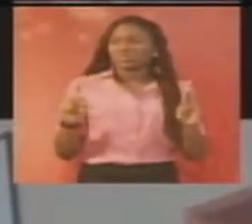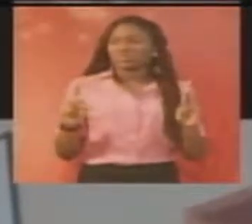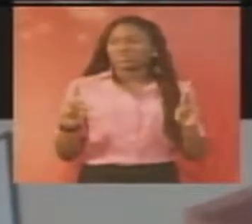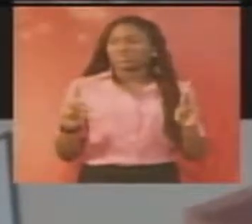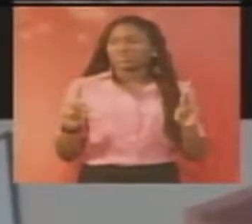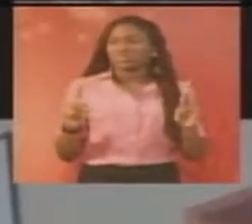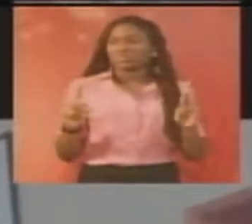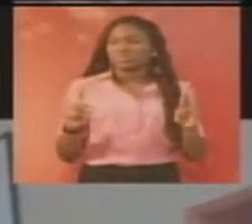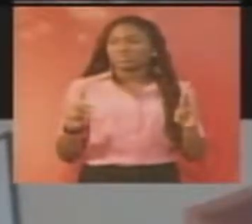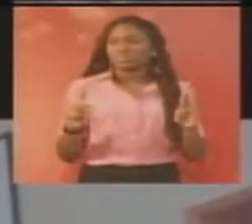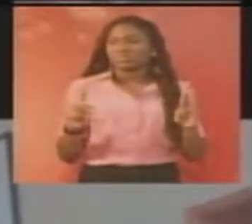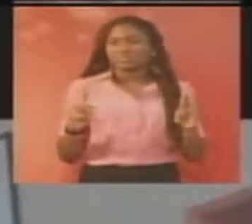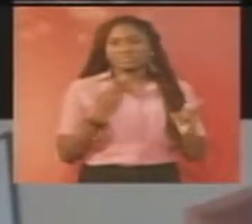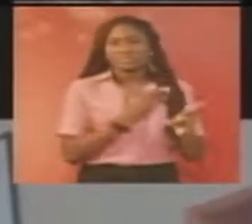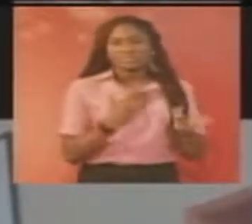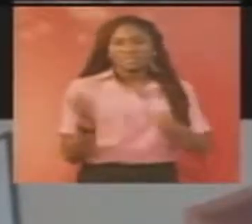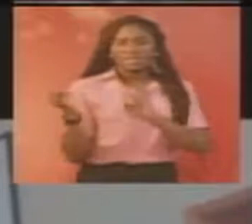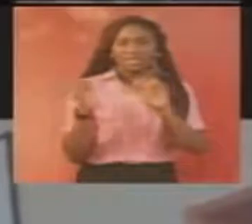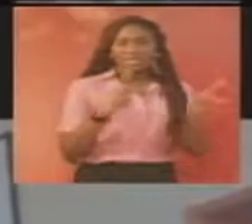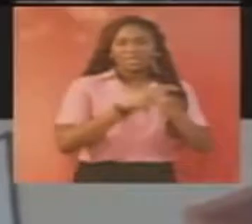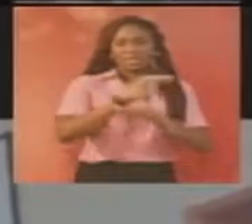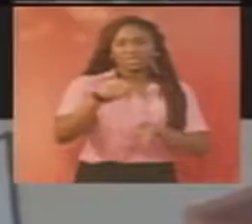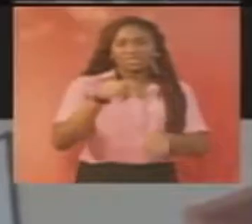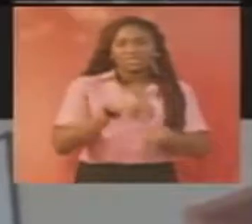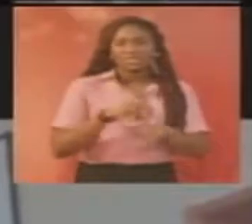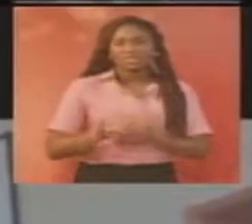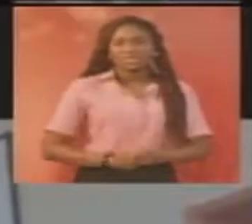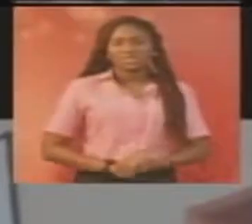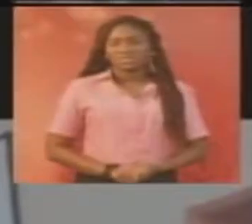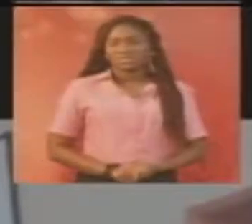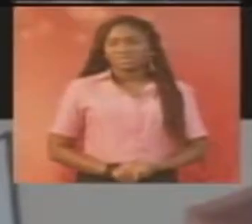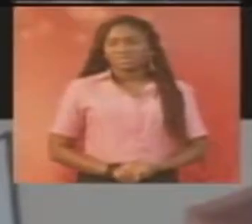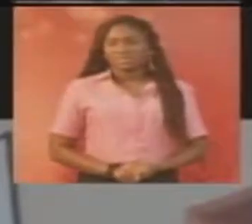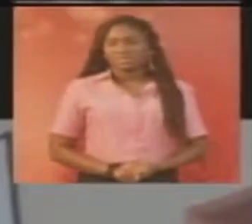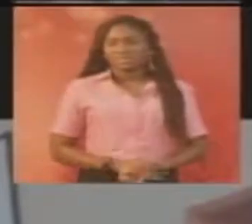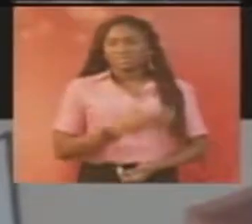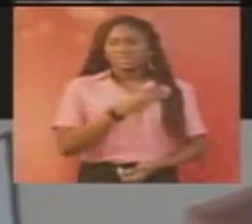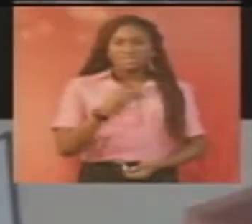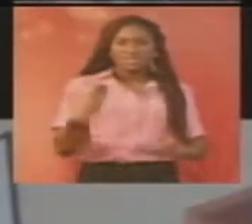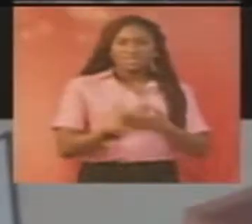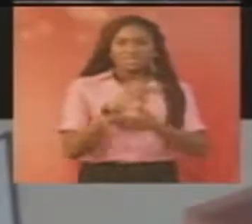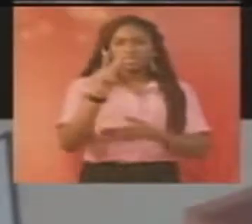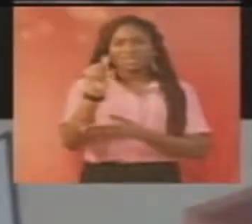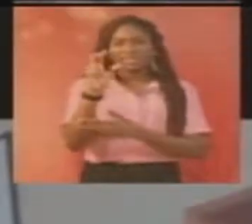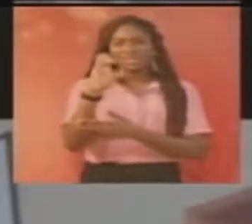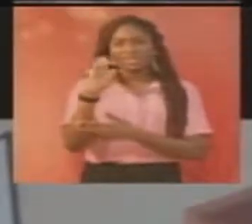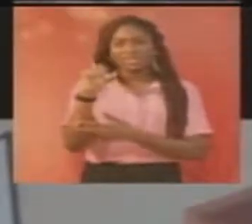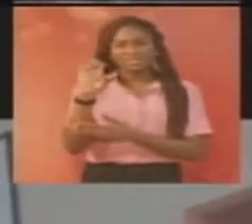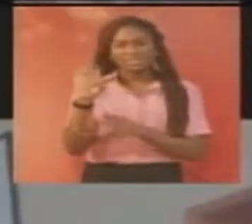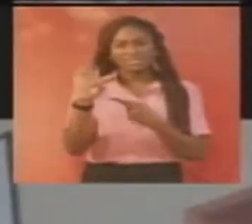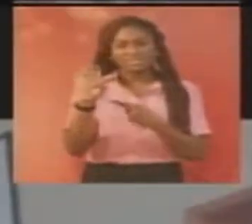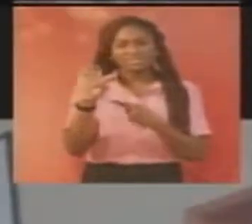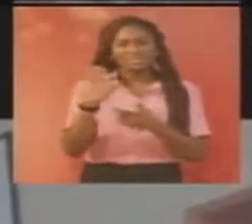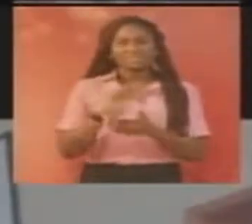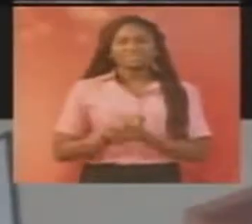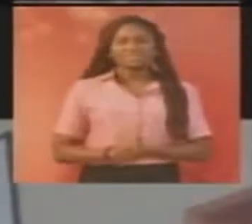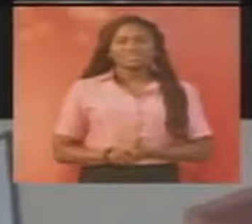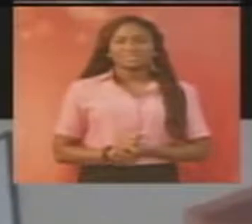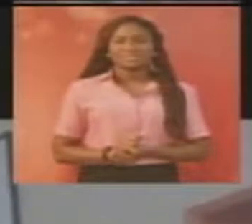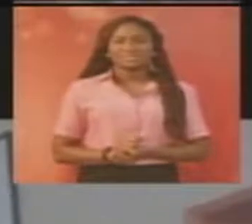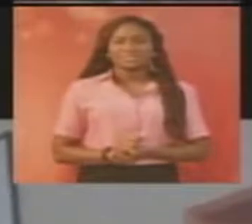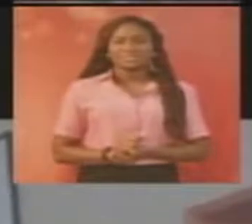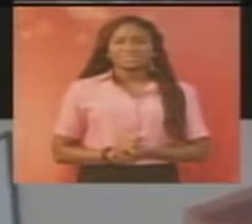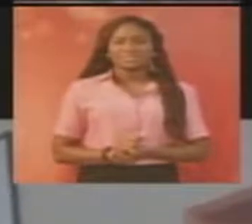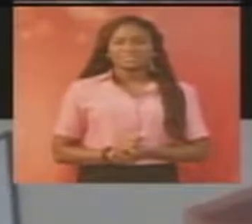some level of normalcy return, and even with these vaccines and an additional tool, we can start getting